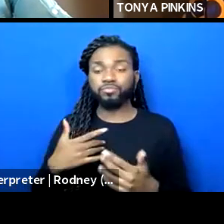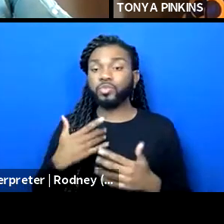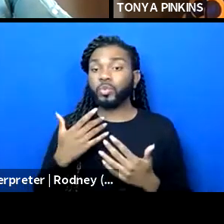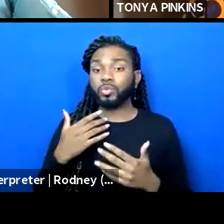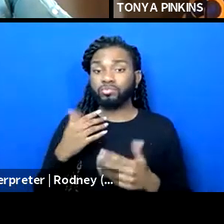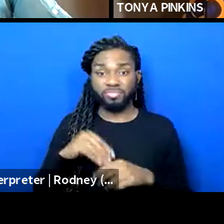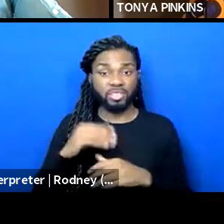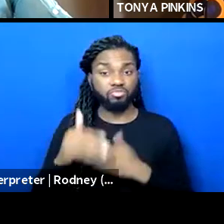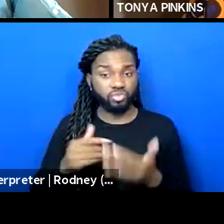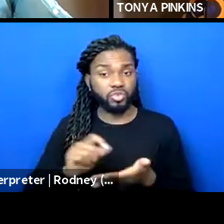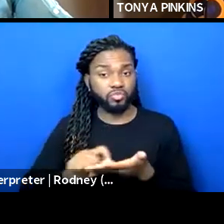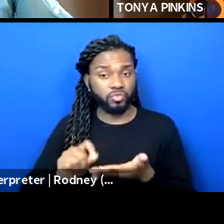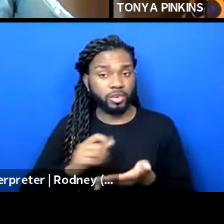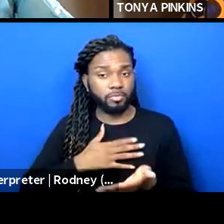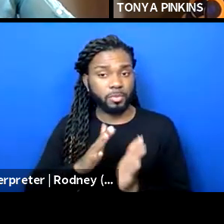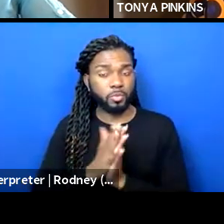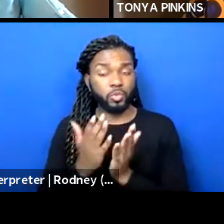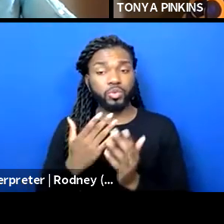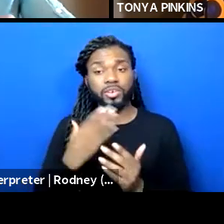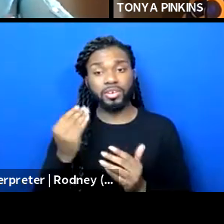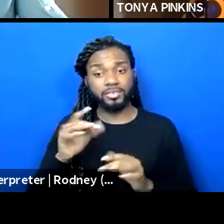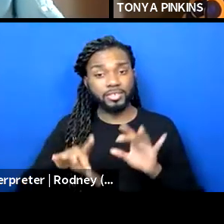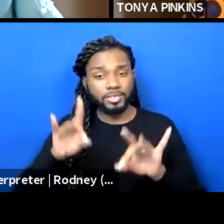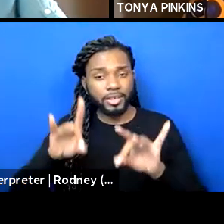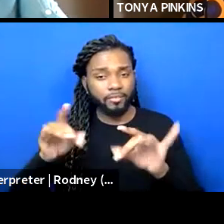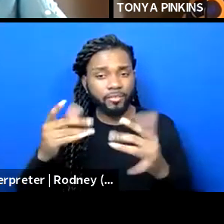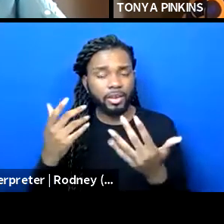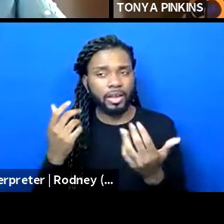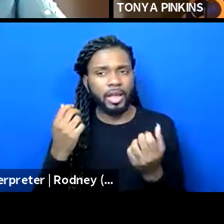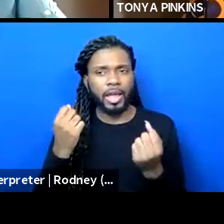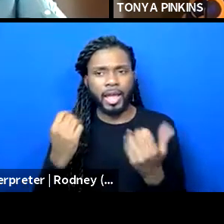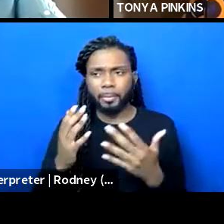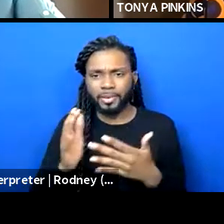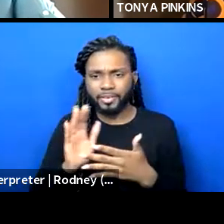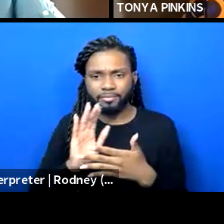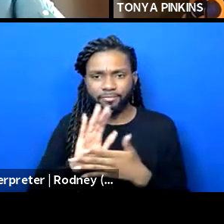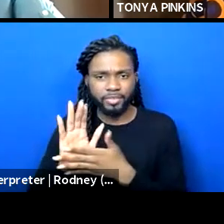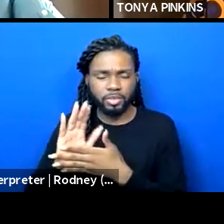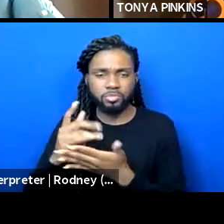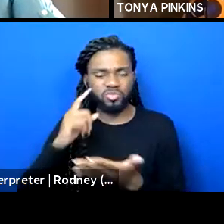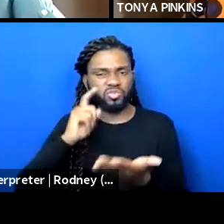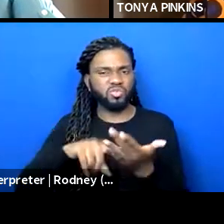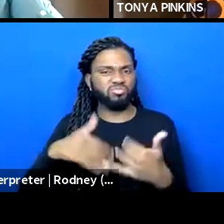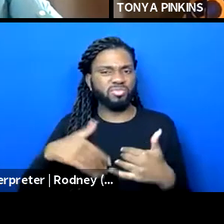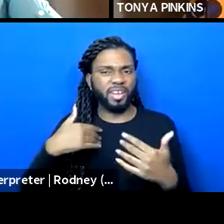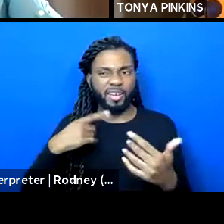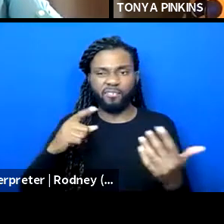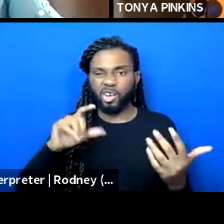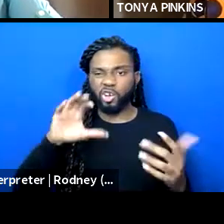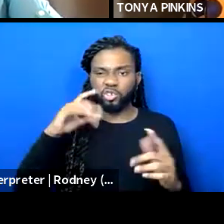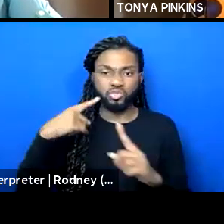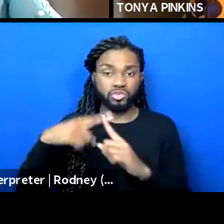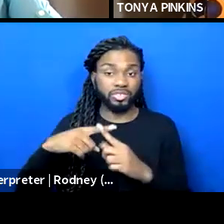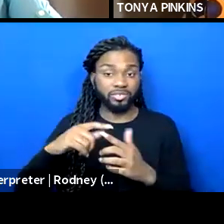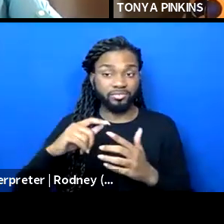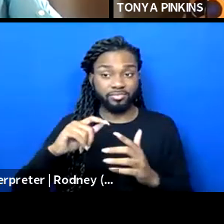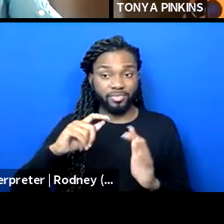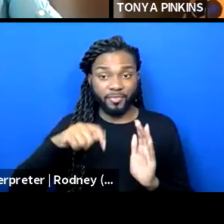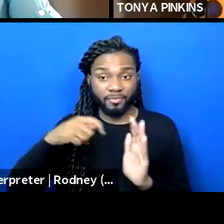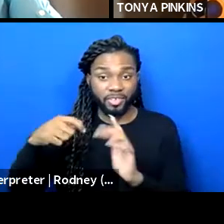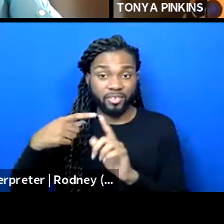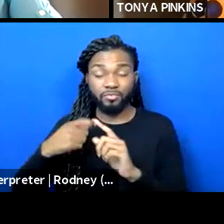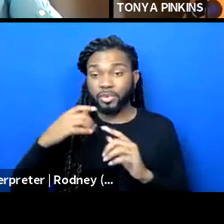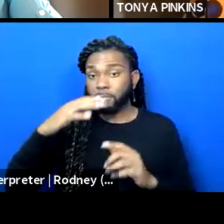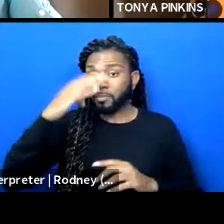book and discovering how many films, like there are hundreds of films by Black creatives that